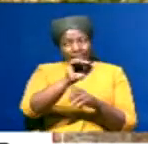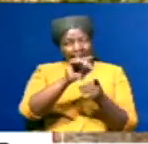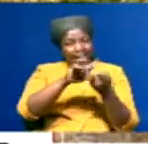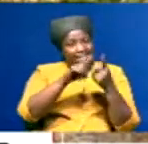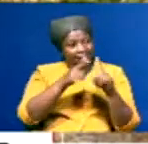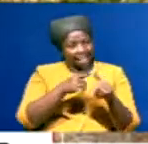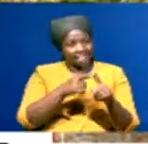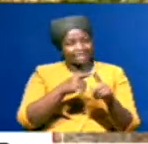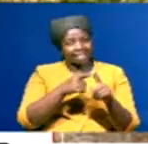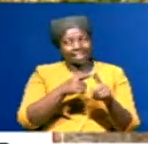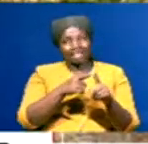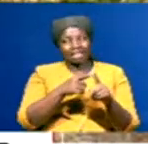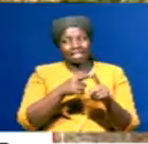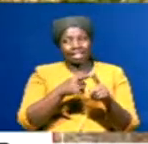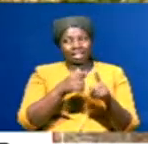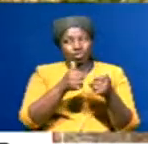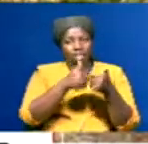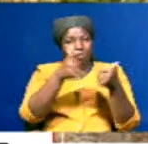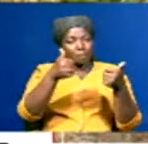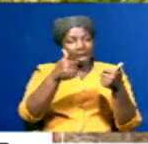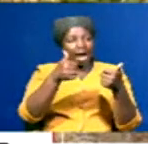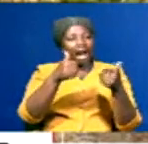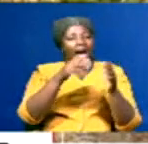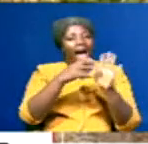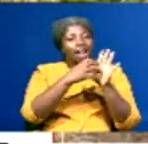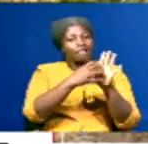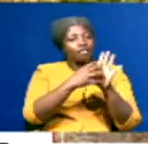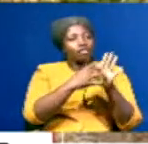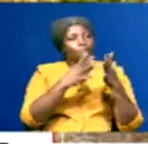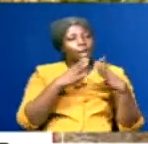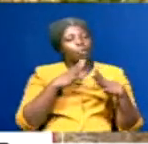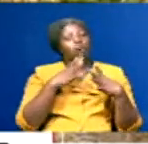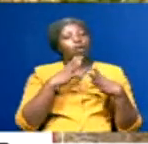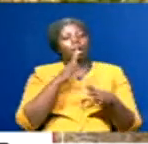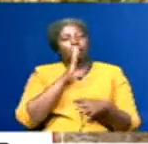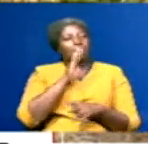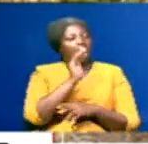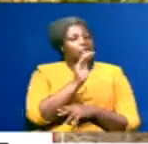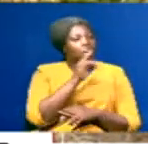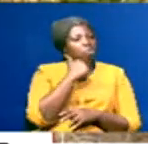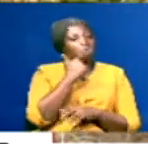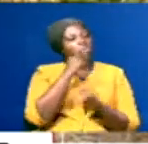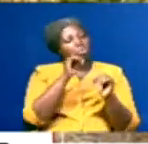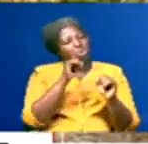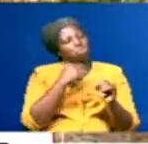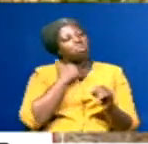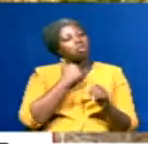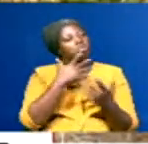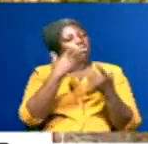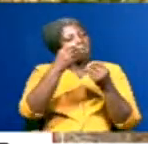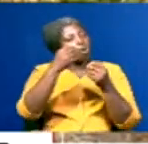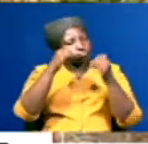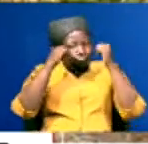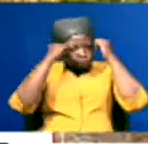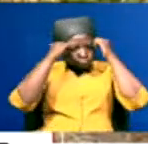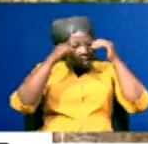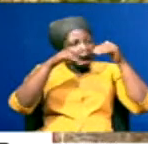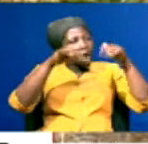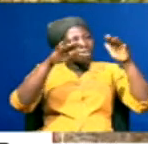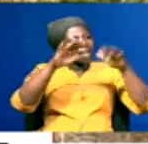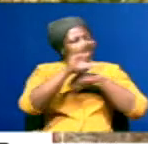advertisement of people being asked who would like to go and study overseas. But we were not